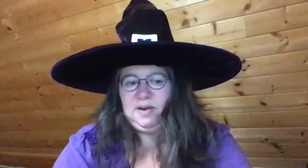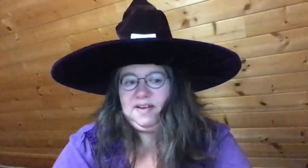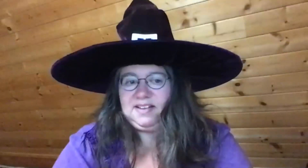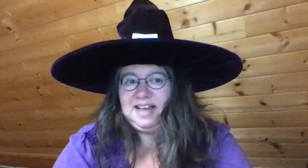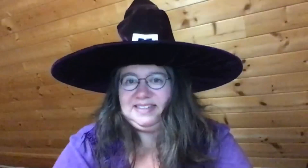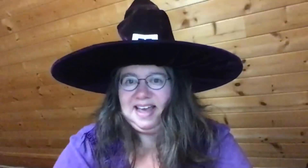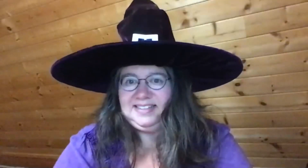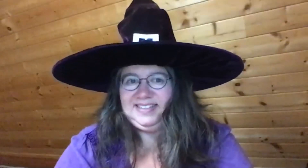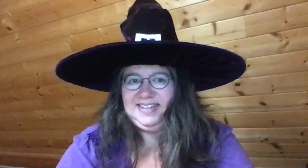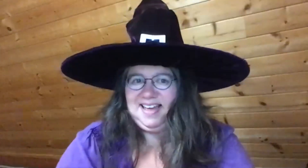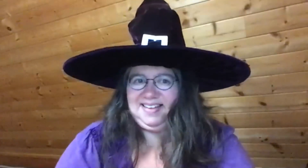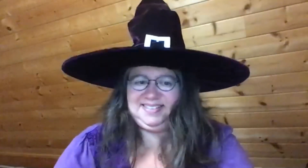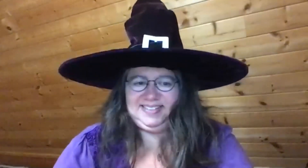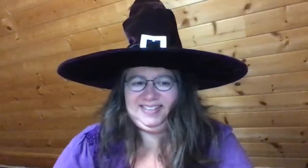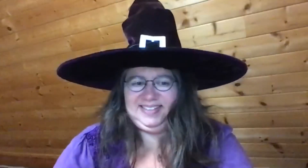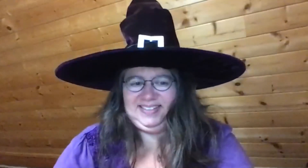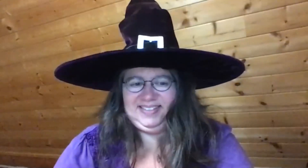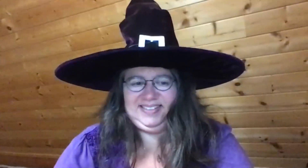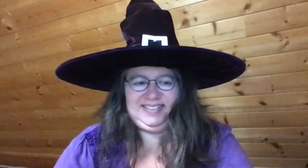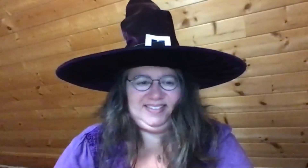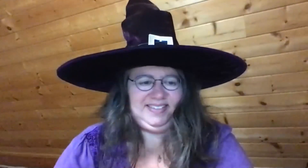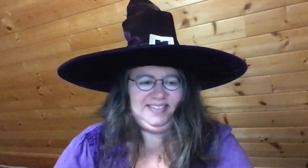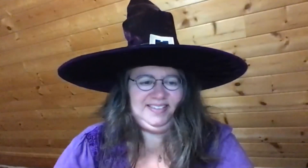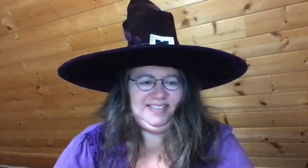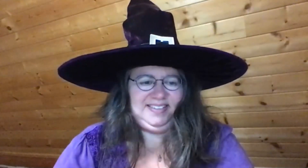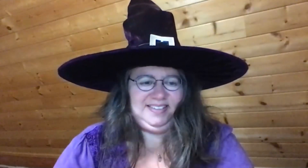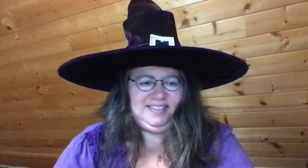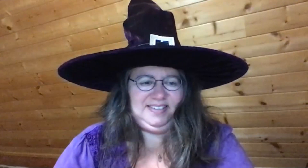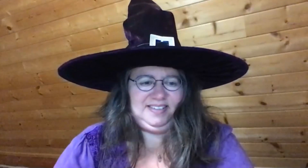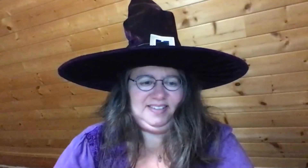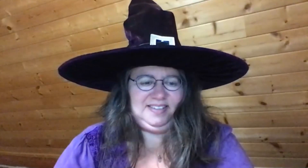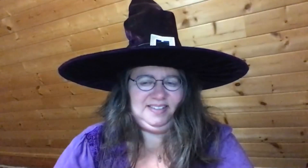Great. I know we've got Galactic Ashley next.